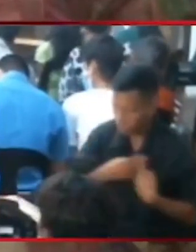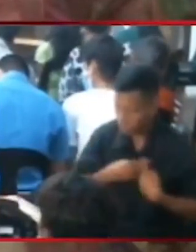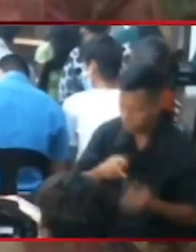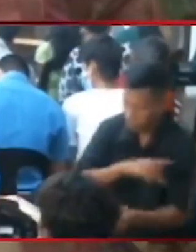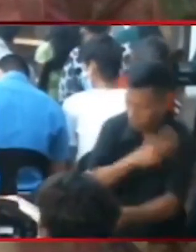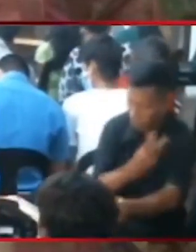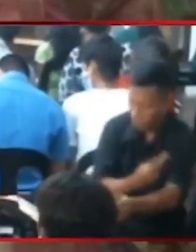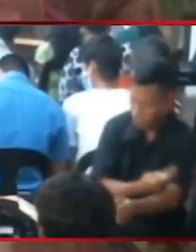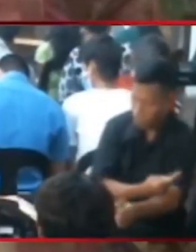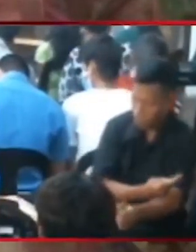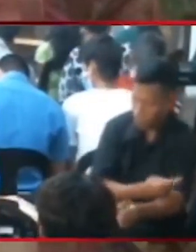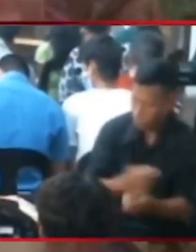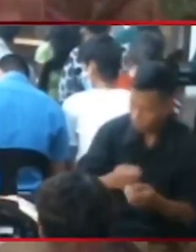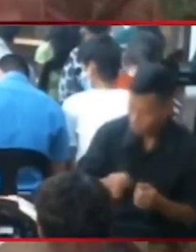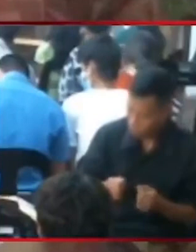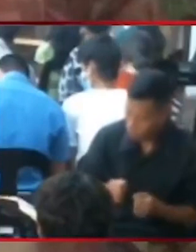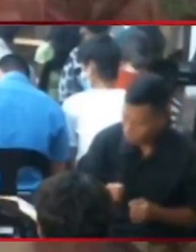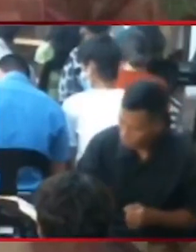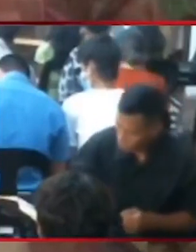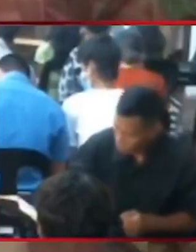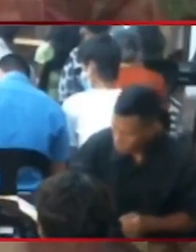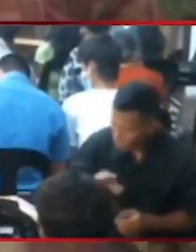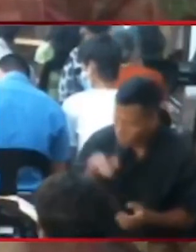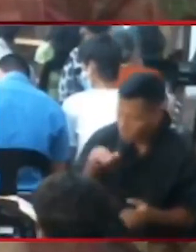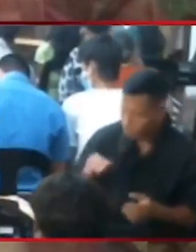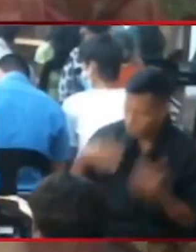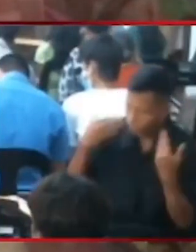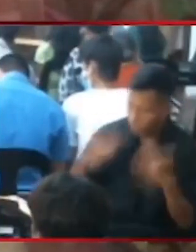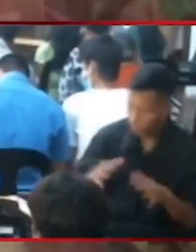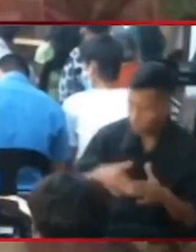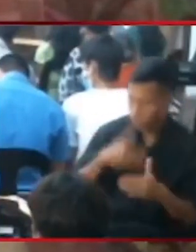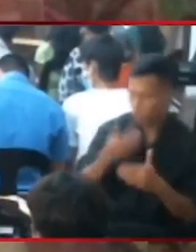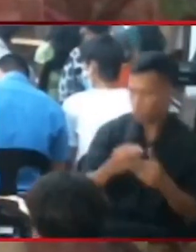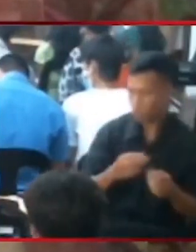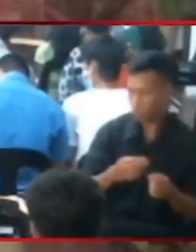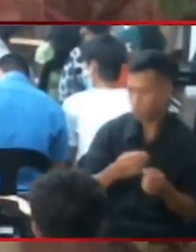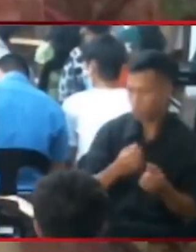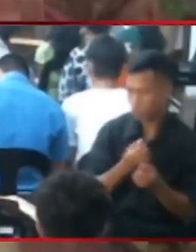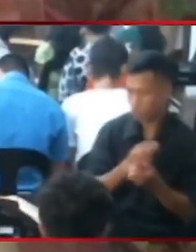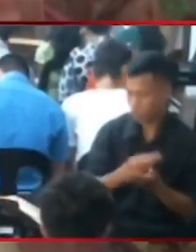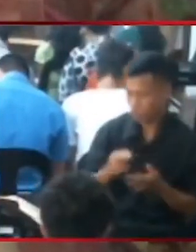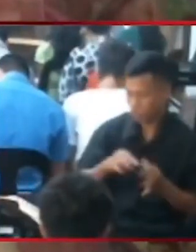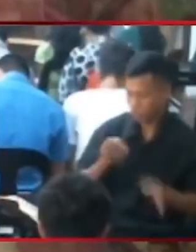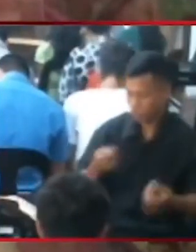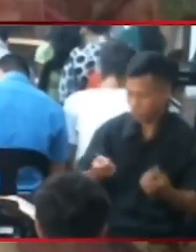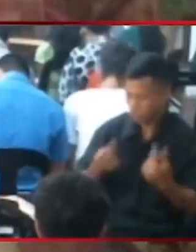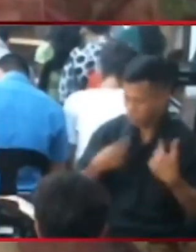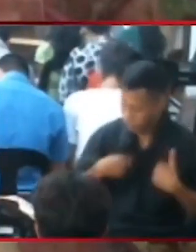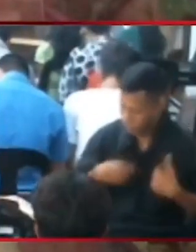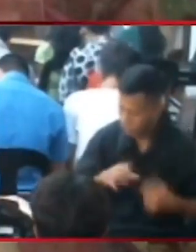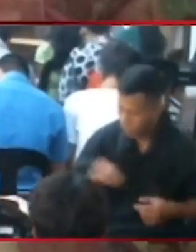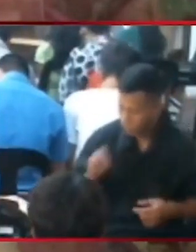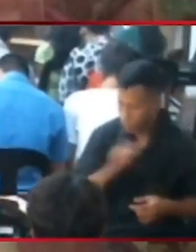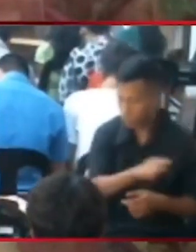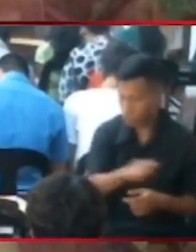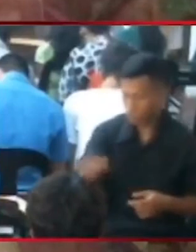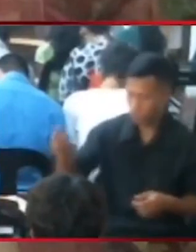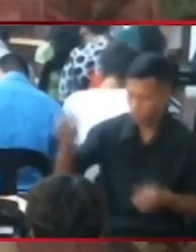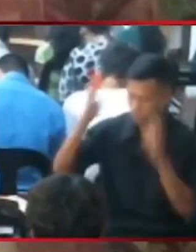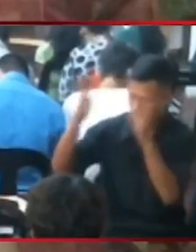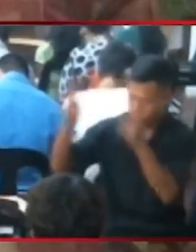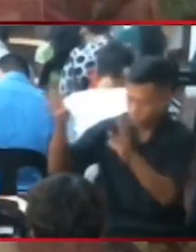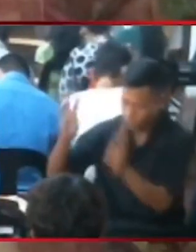8. But ye shall receive power after that the Holy Ghost is come upon you, and ye shall be